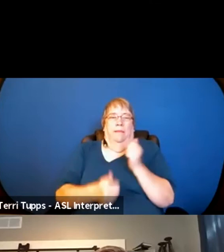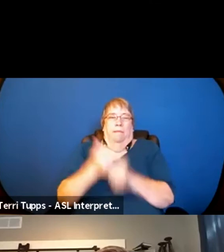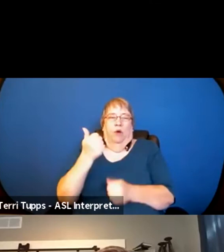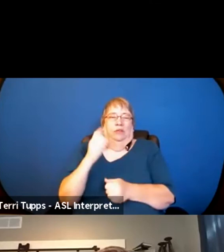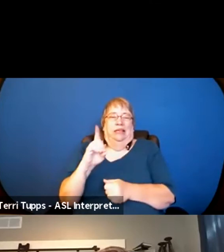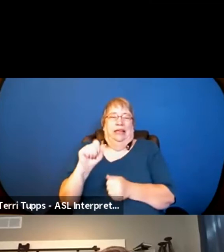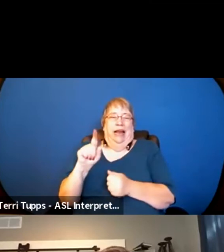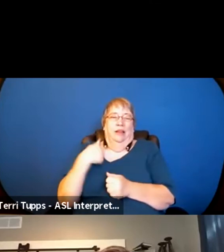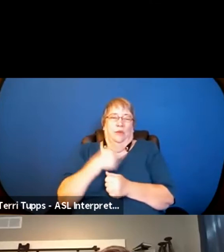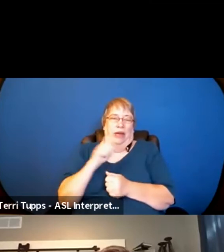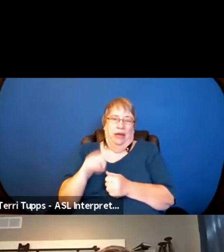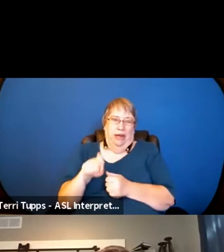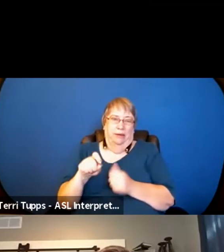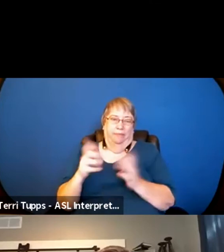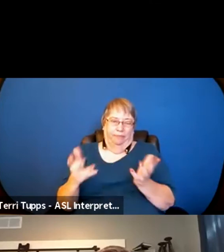So in terms of,